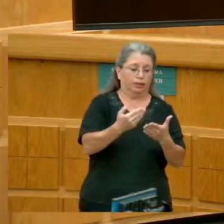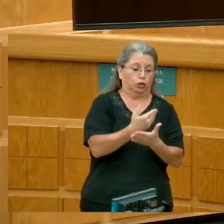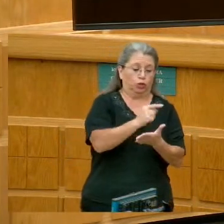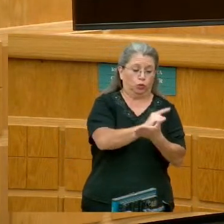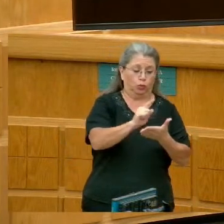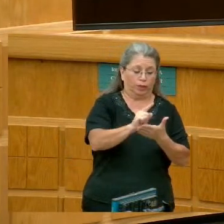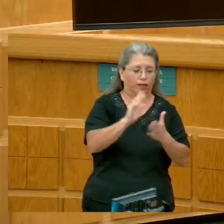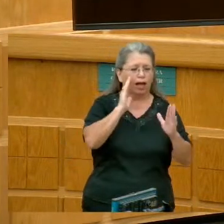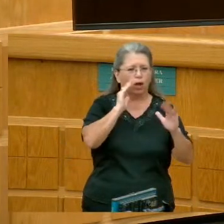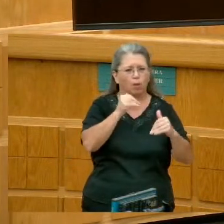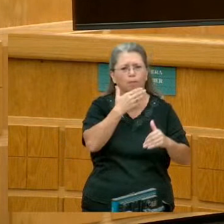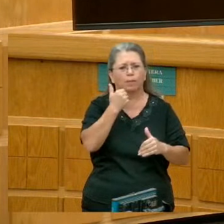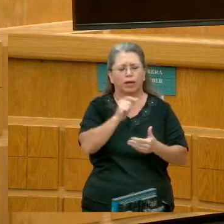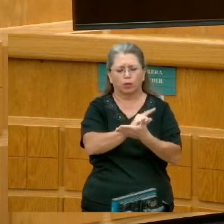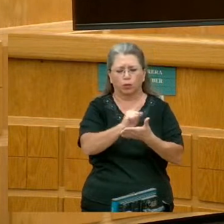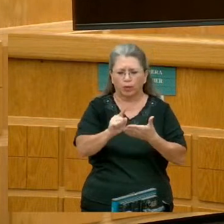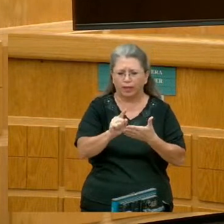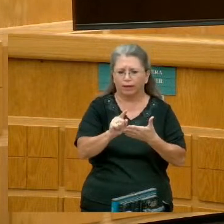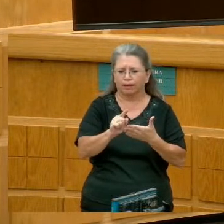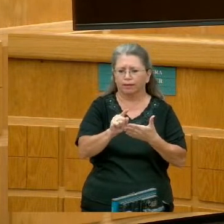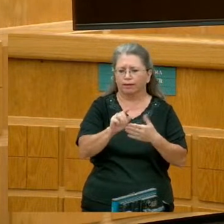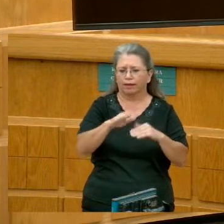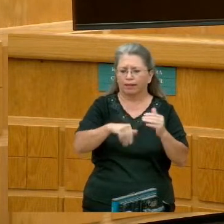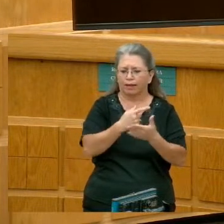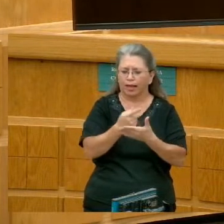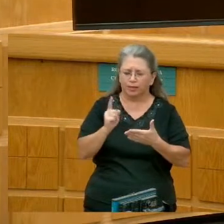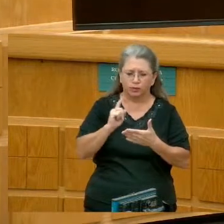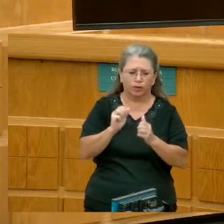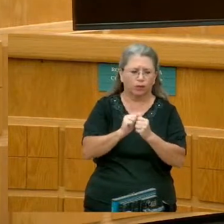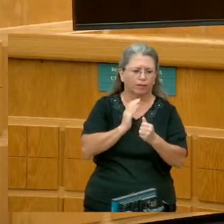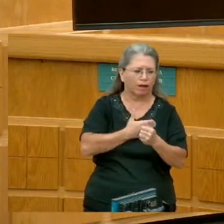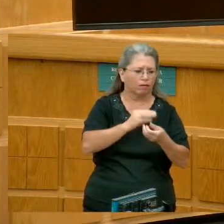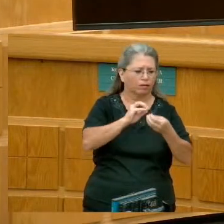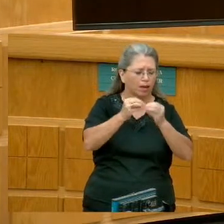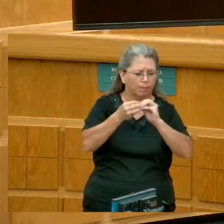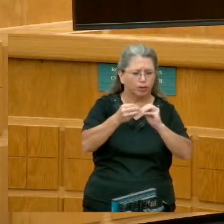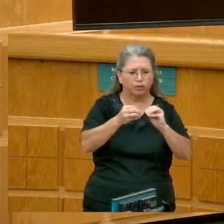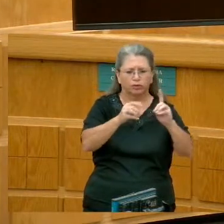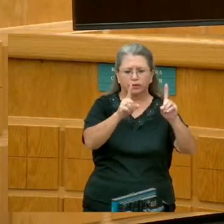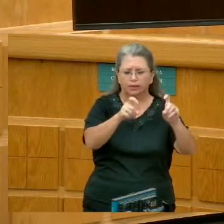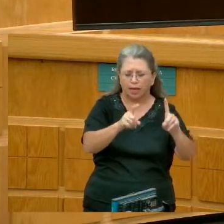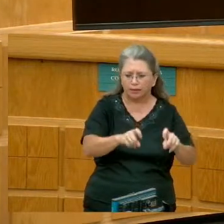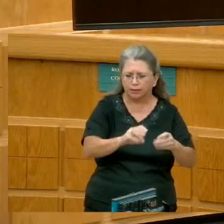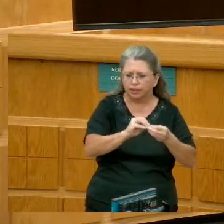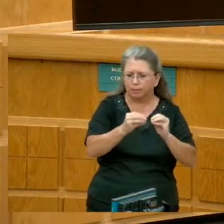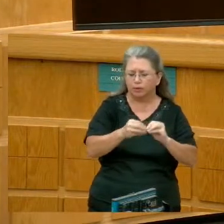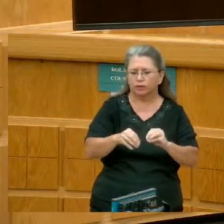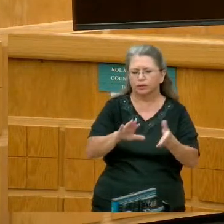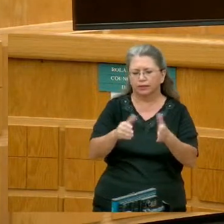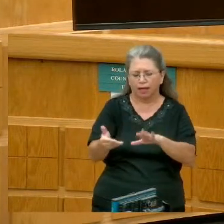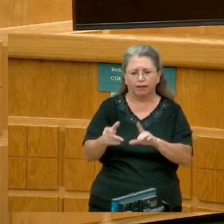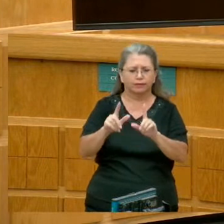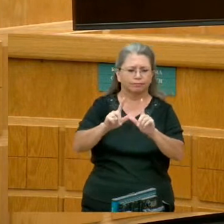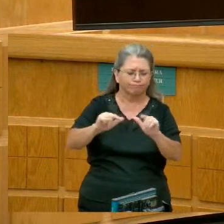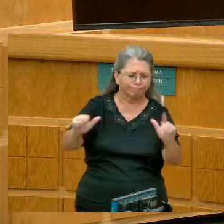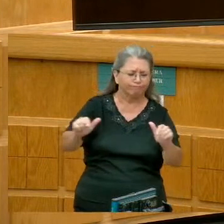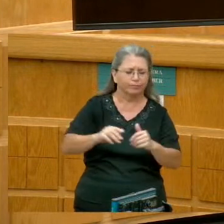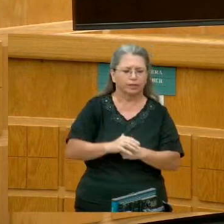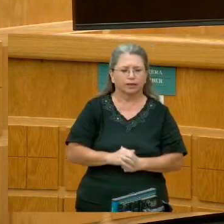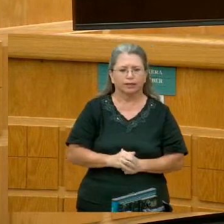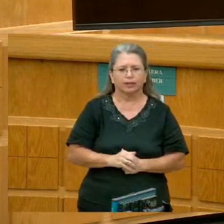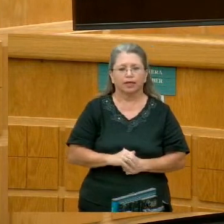than last week in terms of testing and deaths and that type of thing. I'll be presenting here first